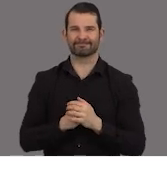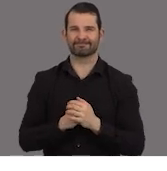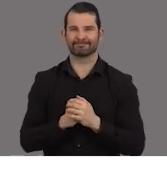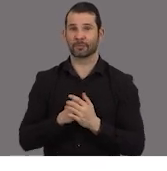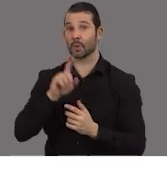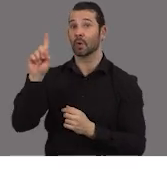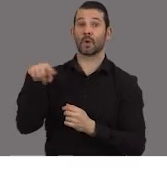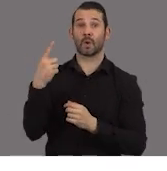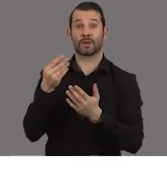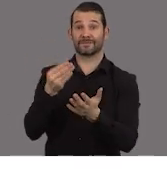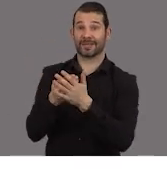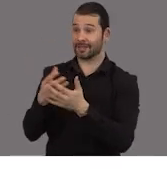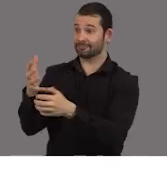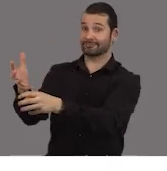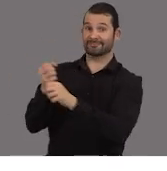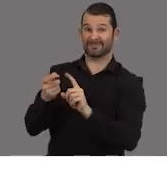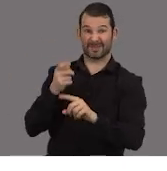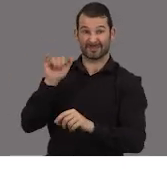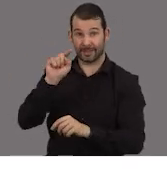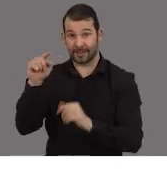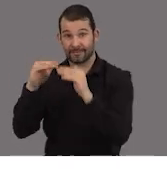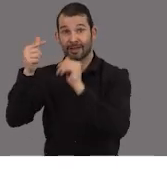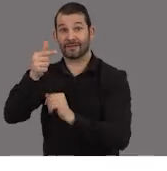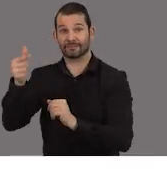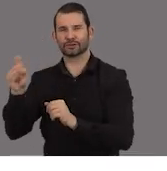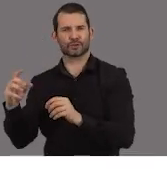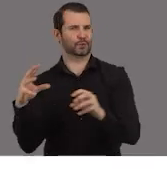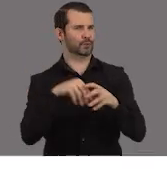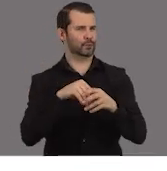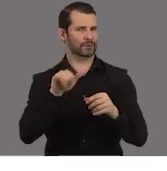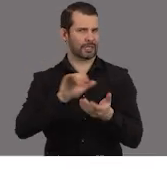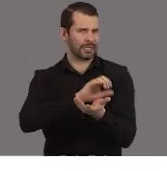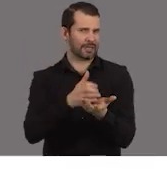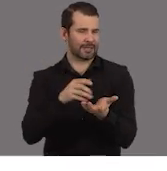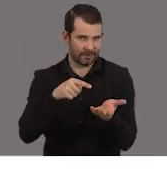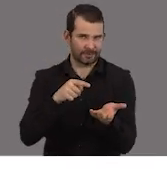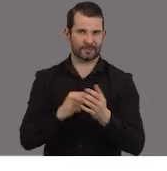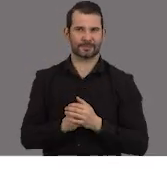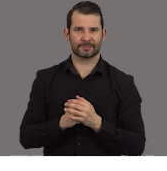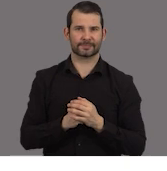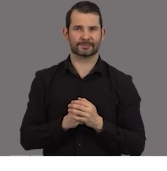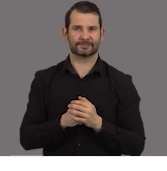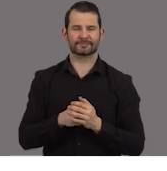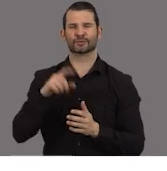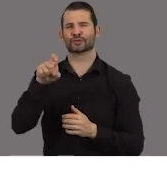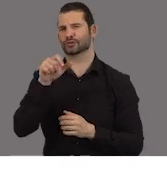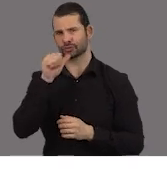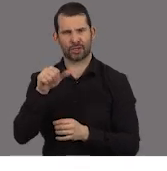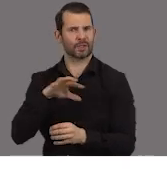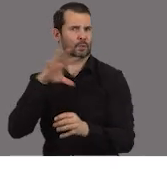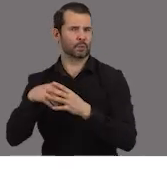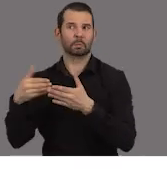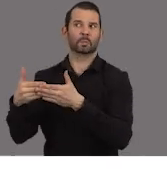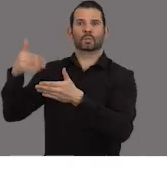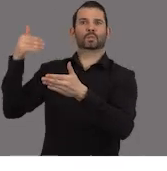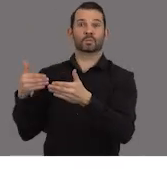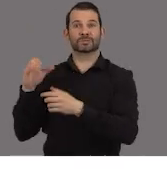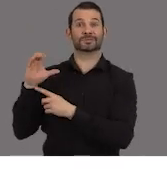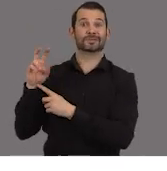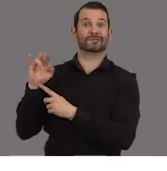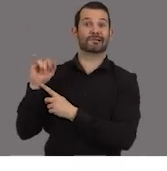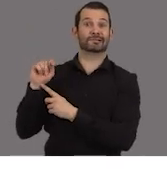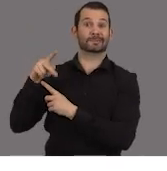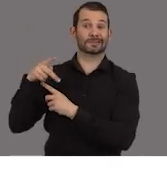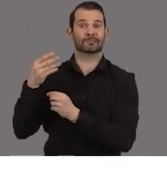governments. Only funds received from these levels of government should be included in this amount. You should not